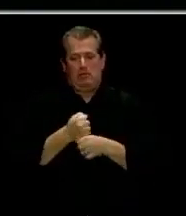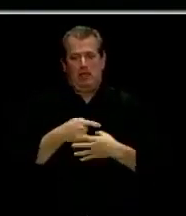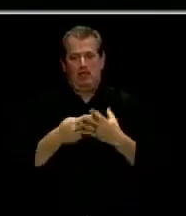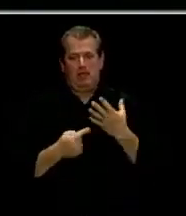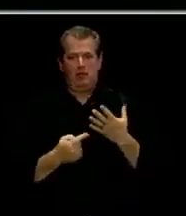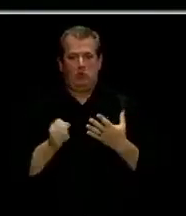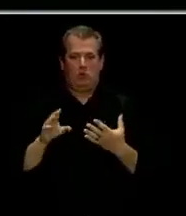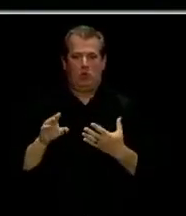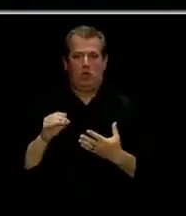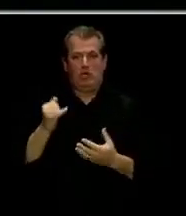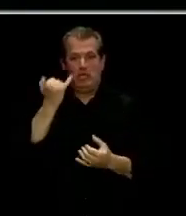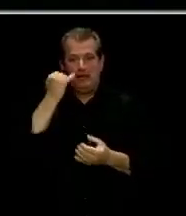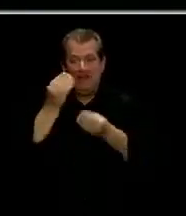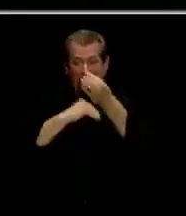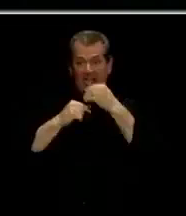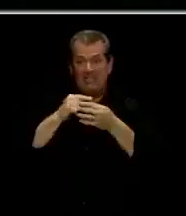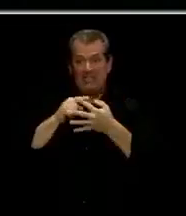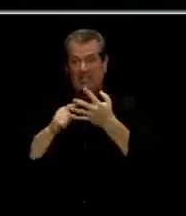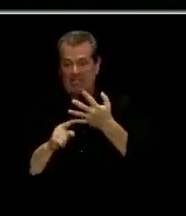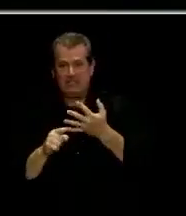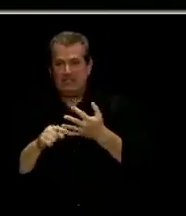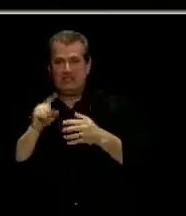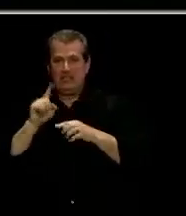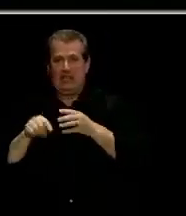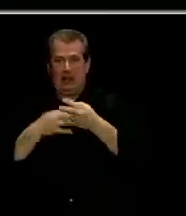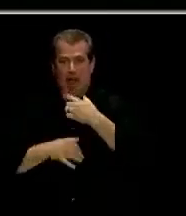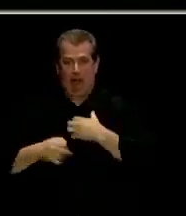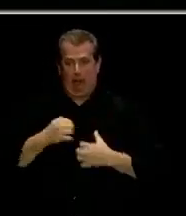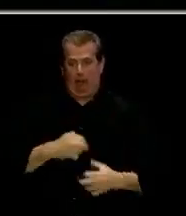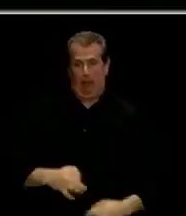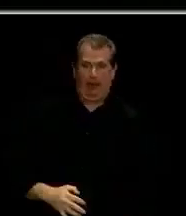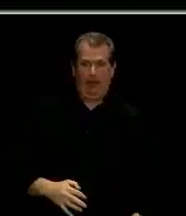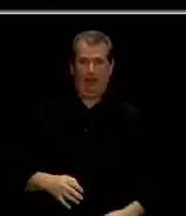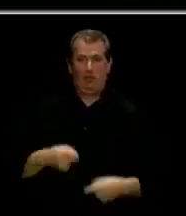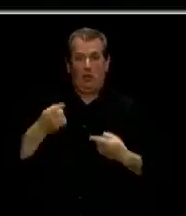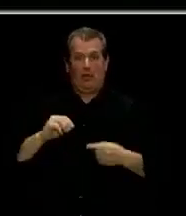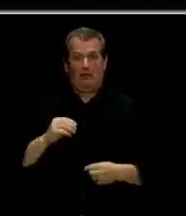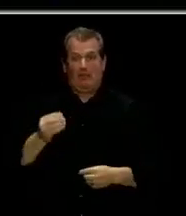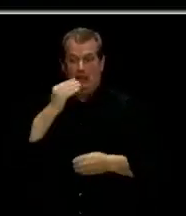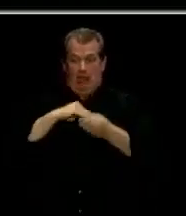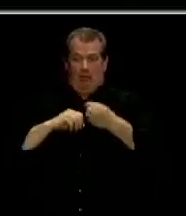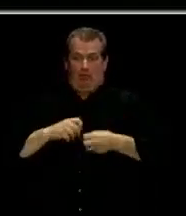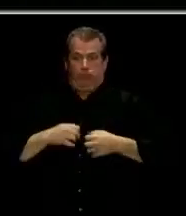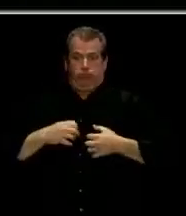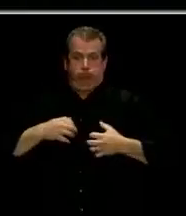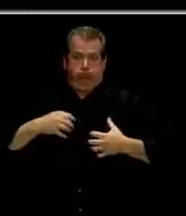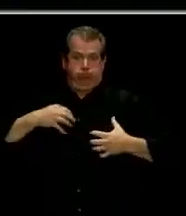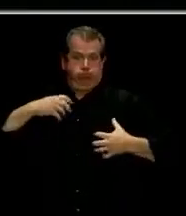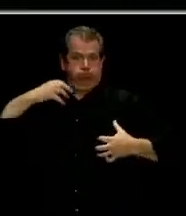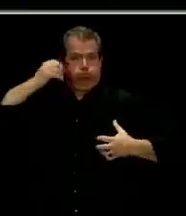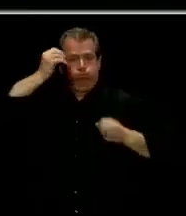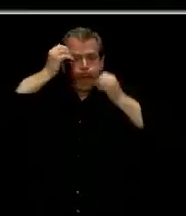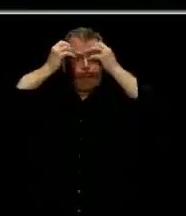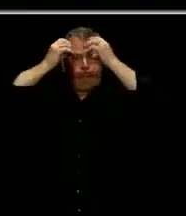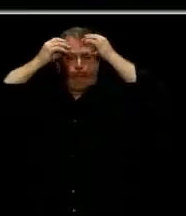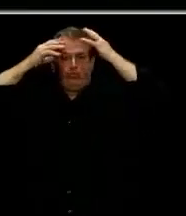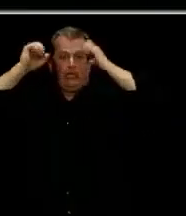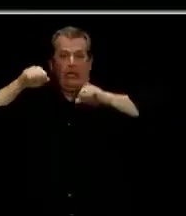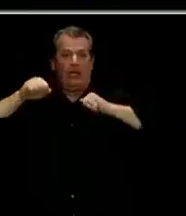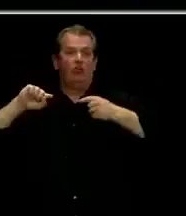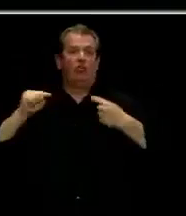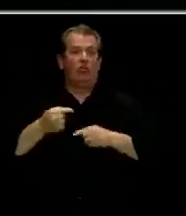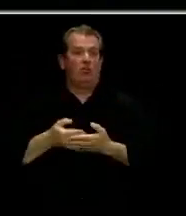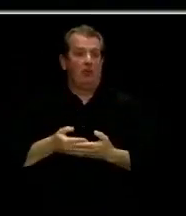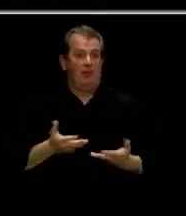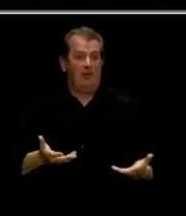that are in food. And then when those substances aren't metabolized, they build up. They can build up in the brain. They can build up in other organs and hurt